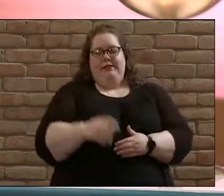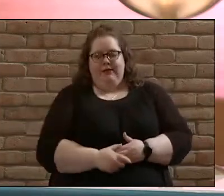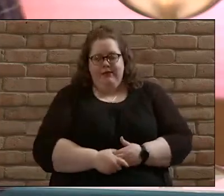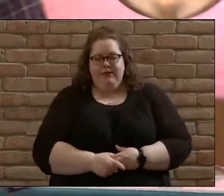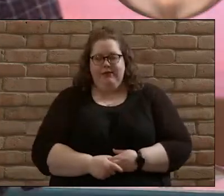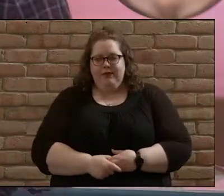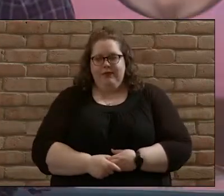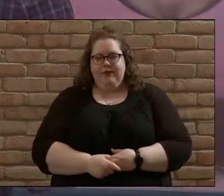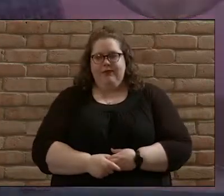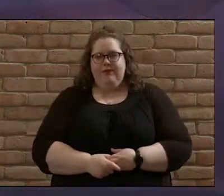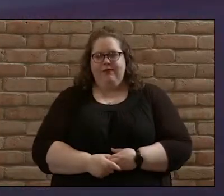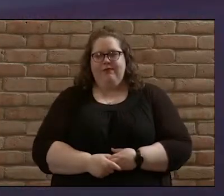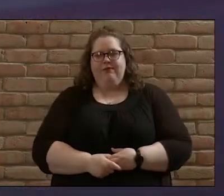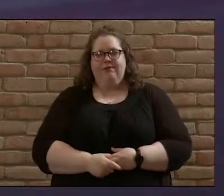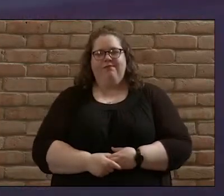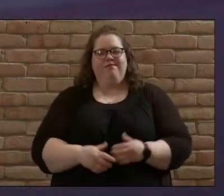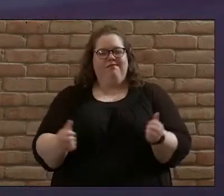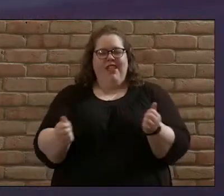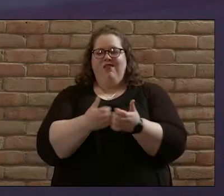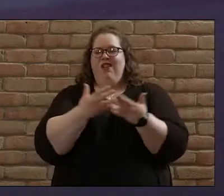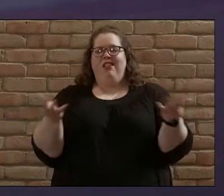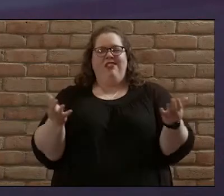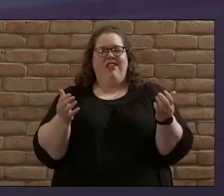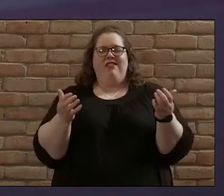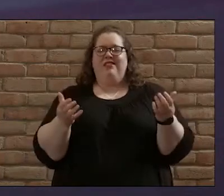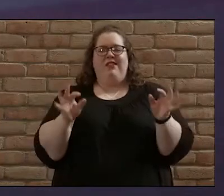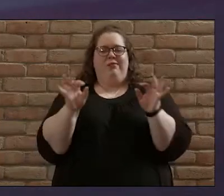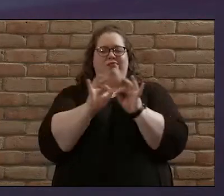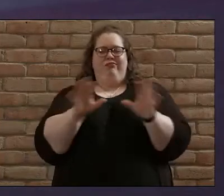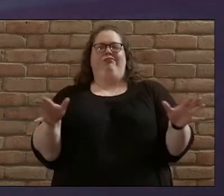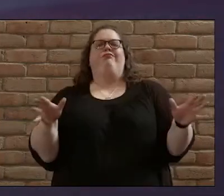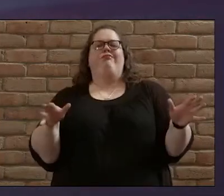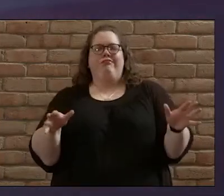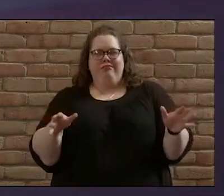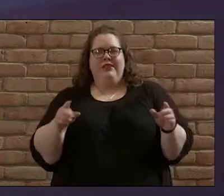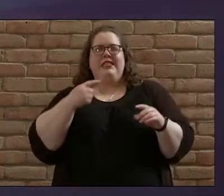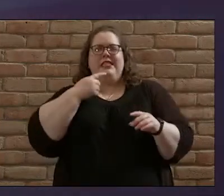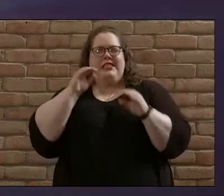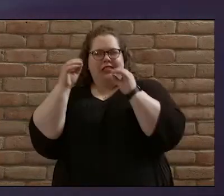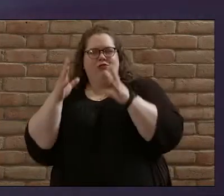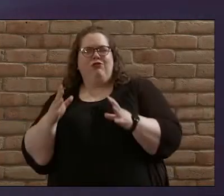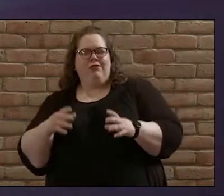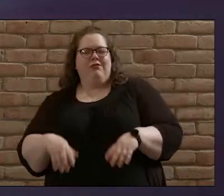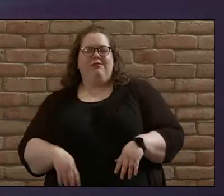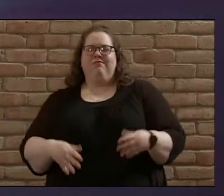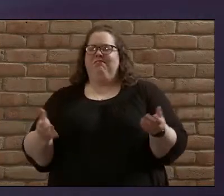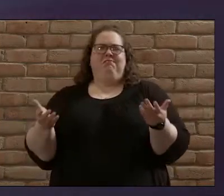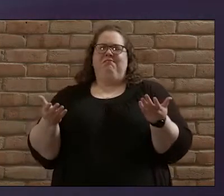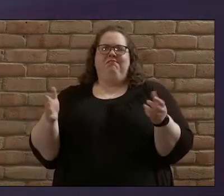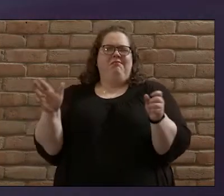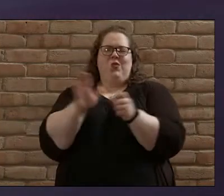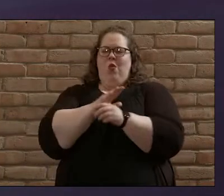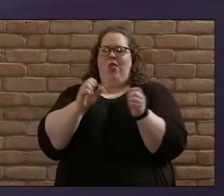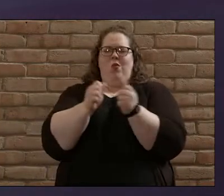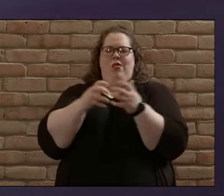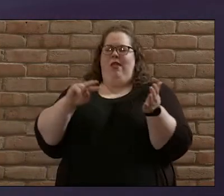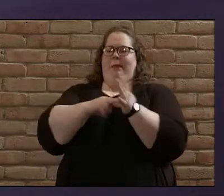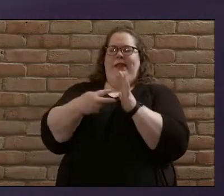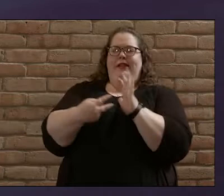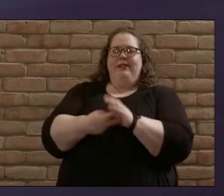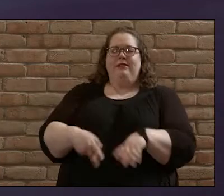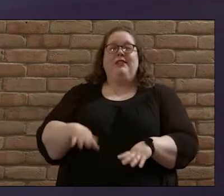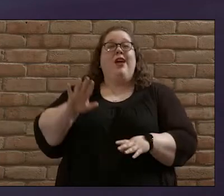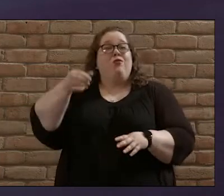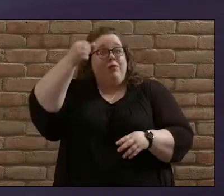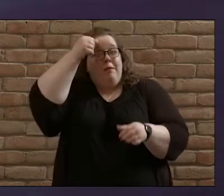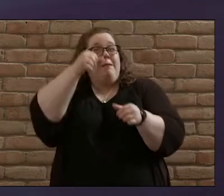verse. It says, "Everything is meaningless," says the teacher, completely meaningless. Keep this in mind.